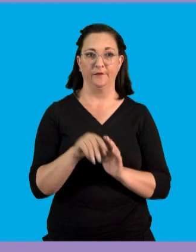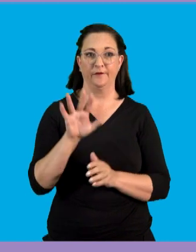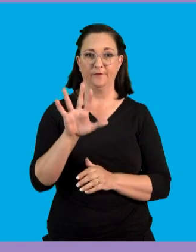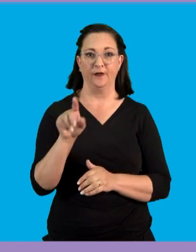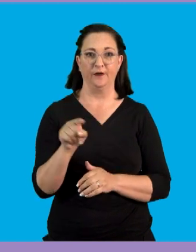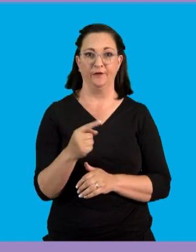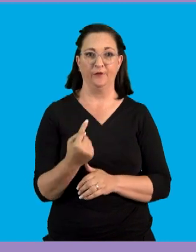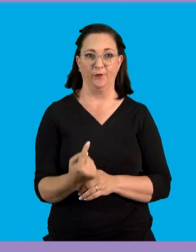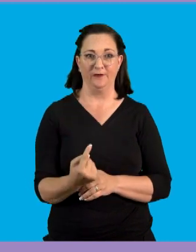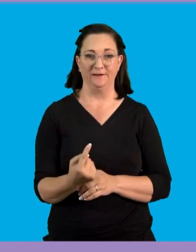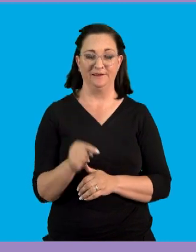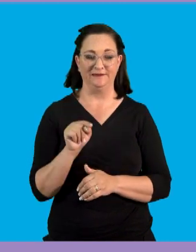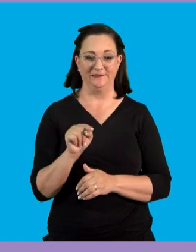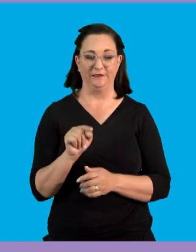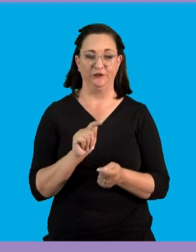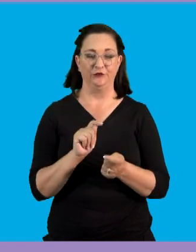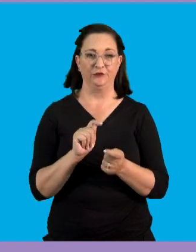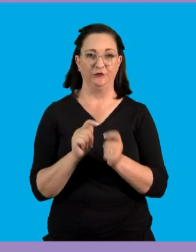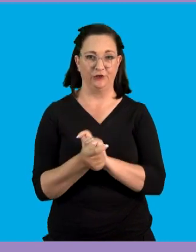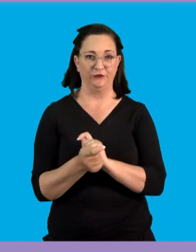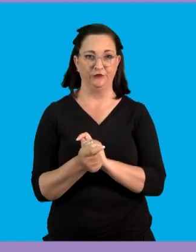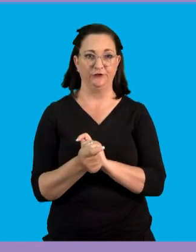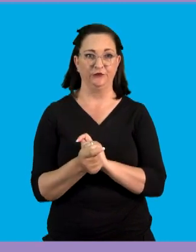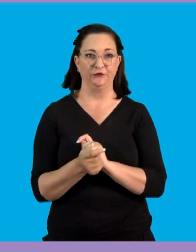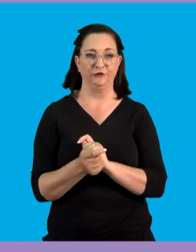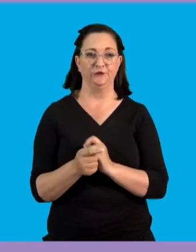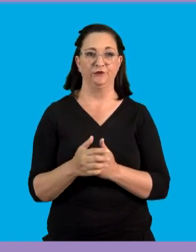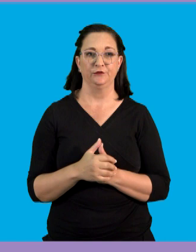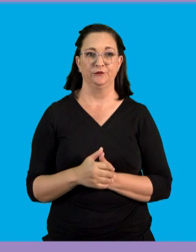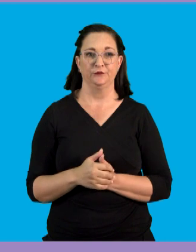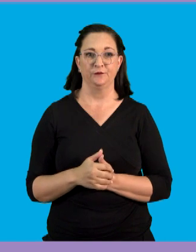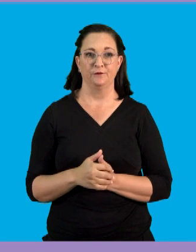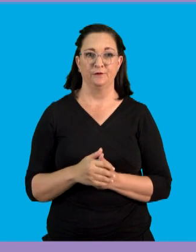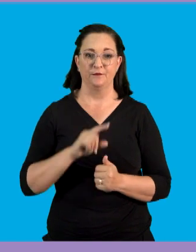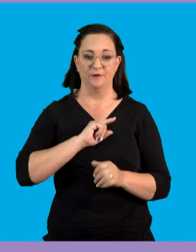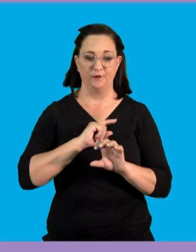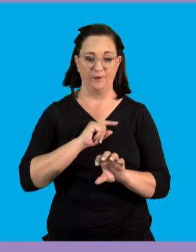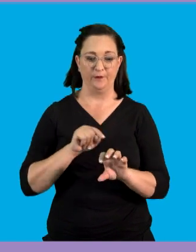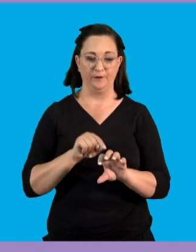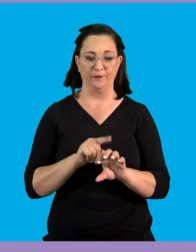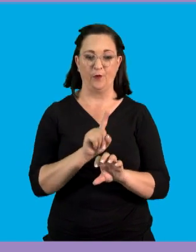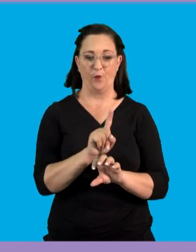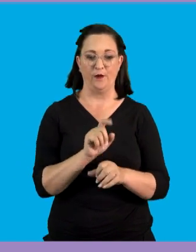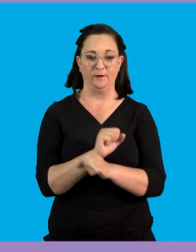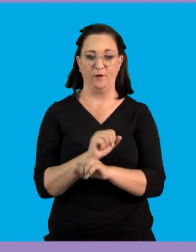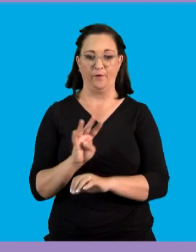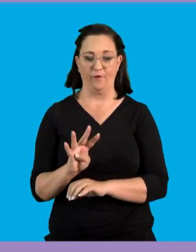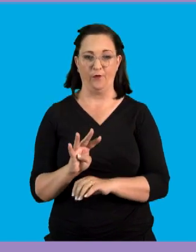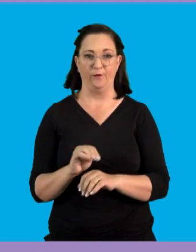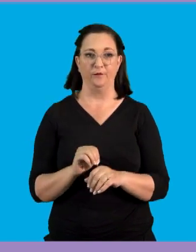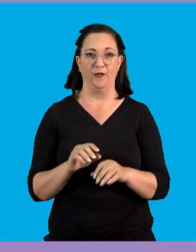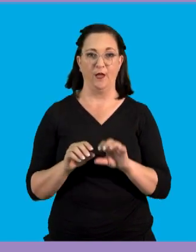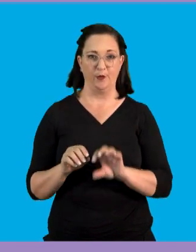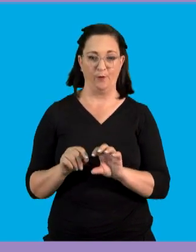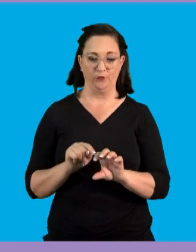is. But with the whole number that has been changed into a fraction, we need to multiply the